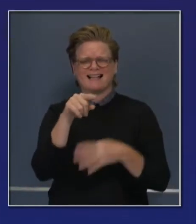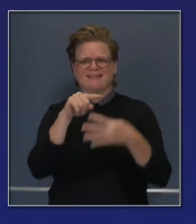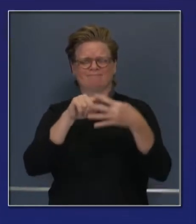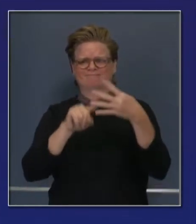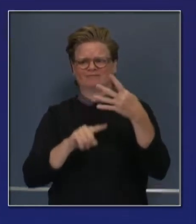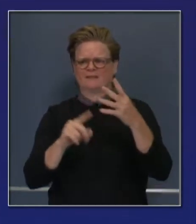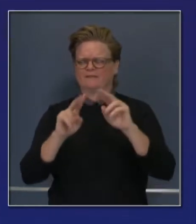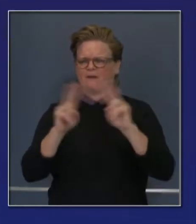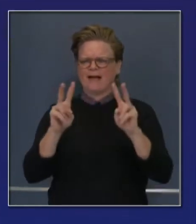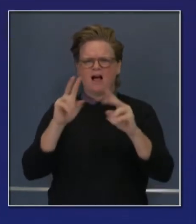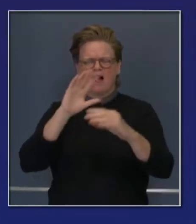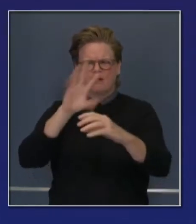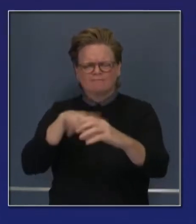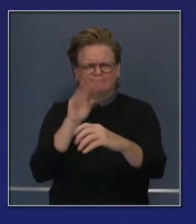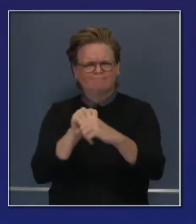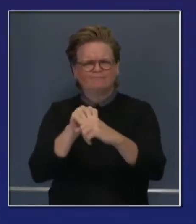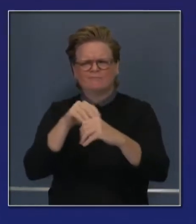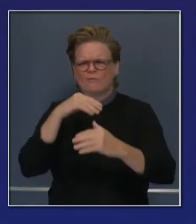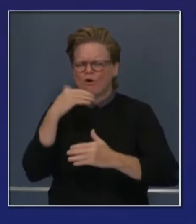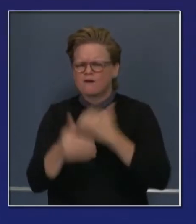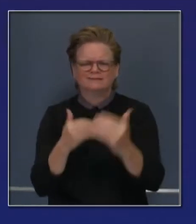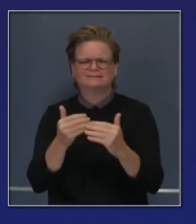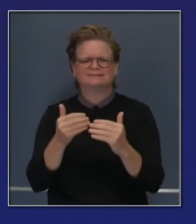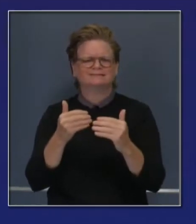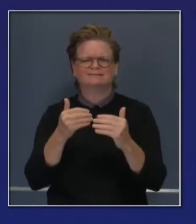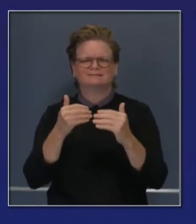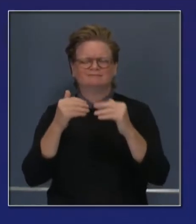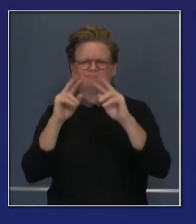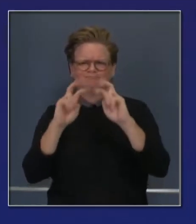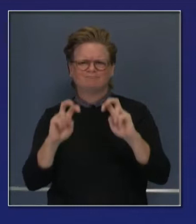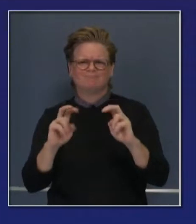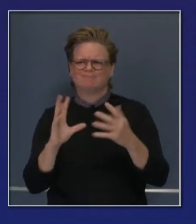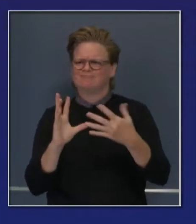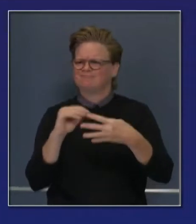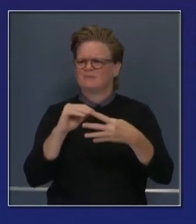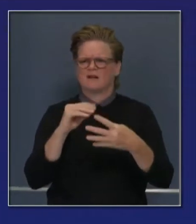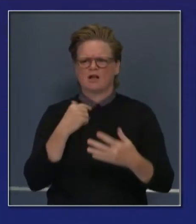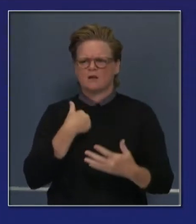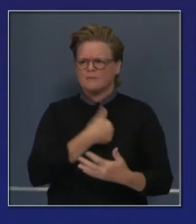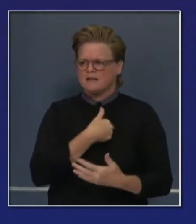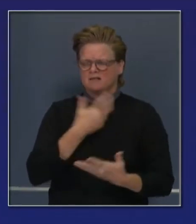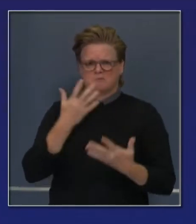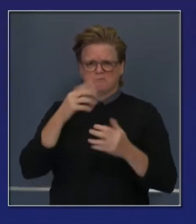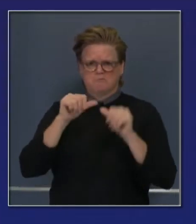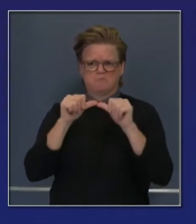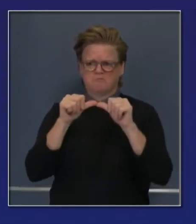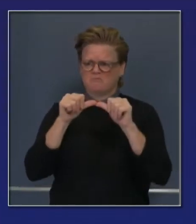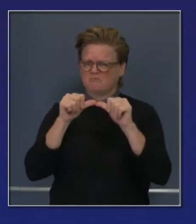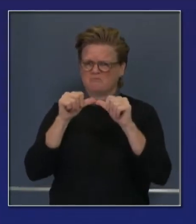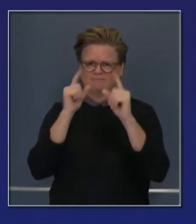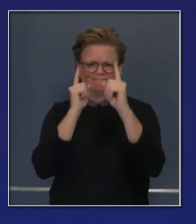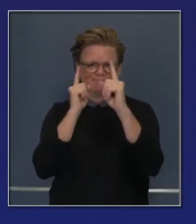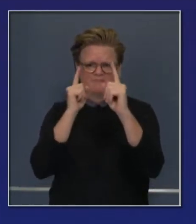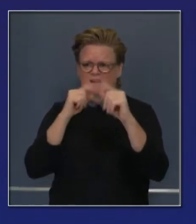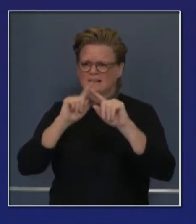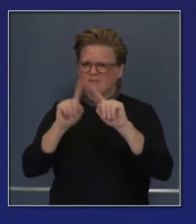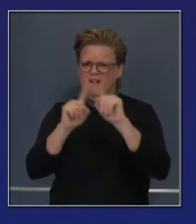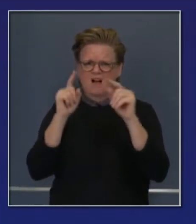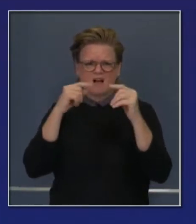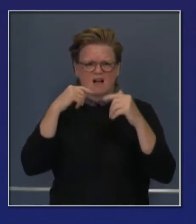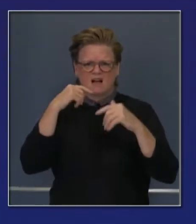an iterative process. We are not stubborn in terms of an ideological thrust. It's the work we're